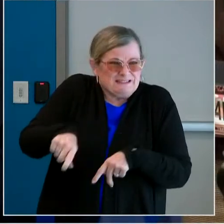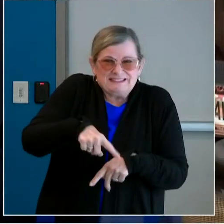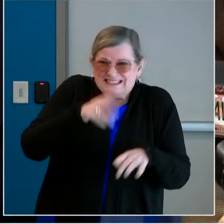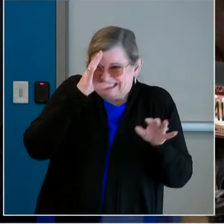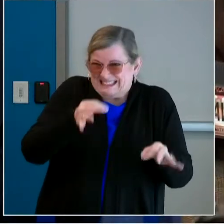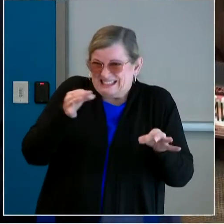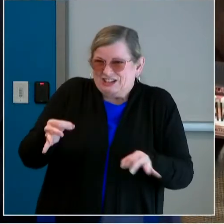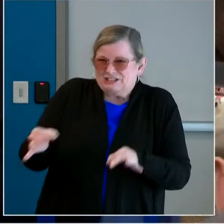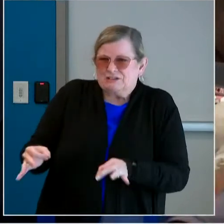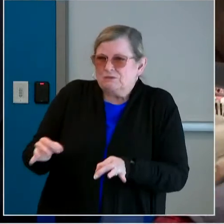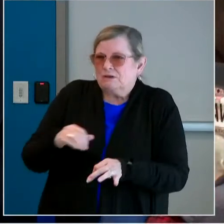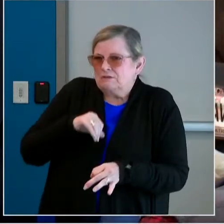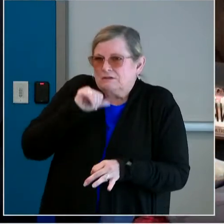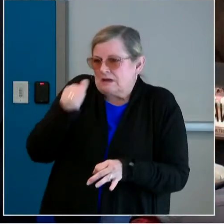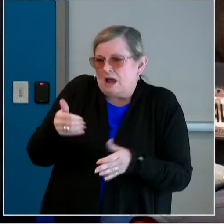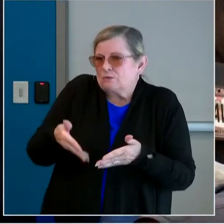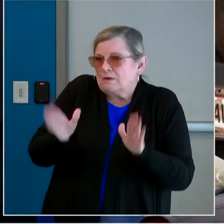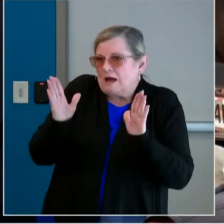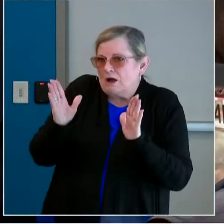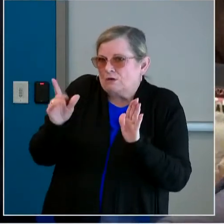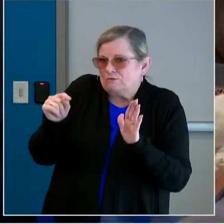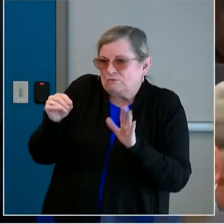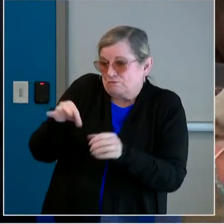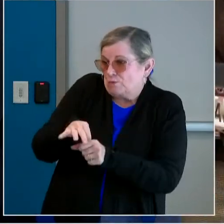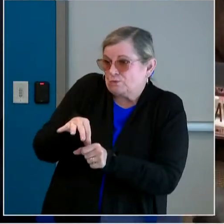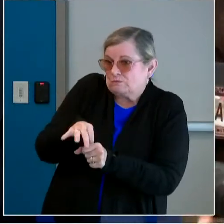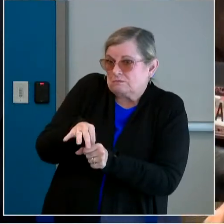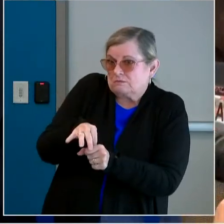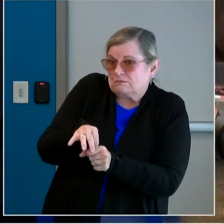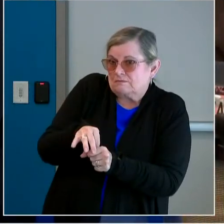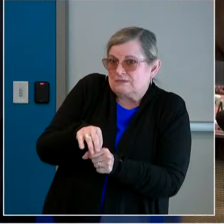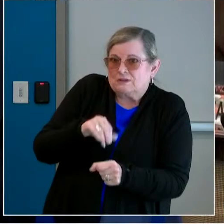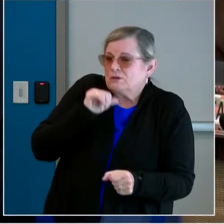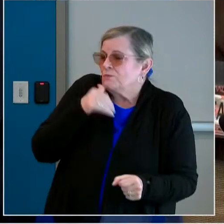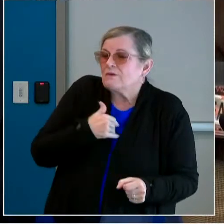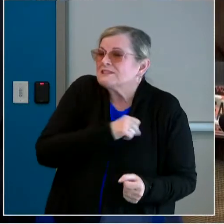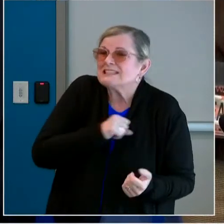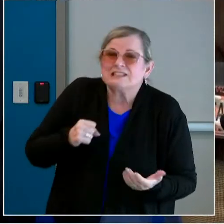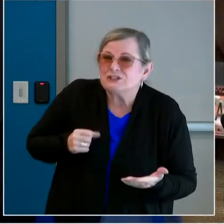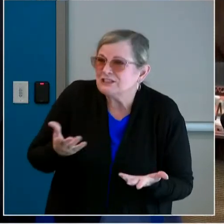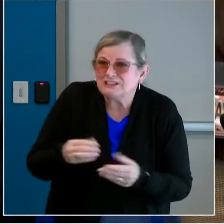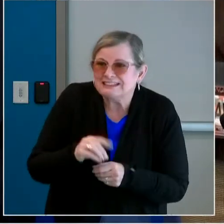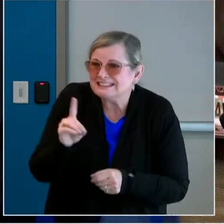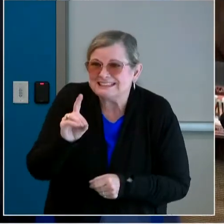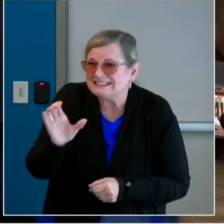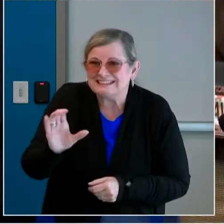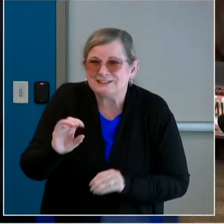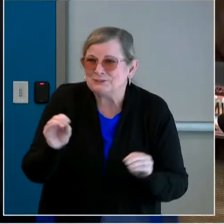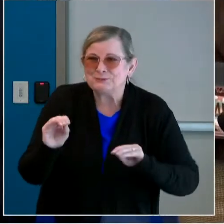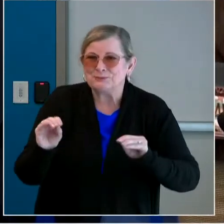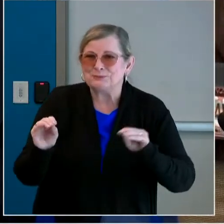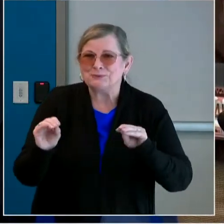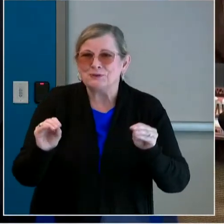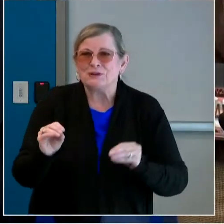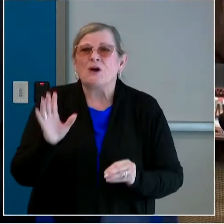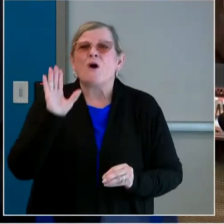them because we do not have senators. And they will absolutely, when they say, let it rest with the